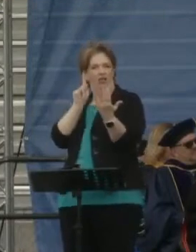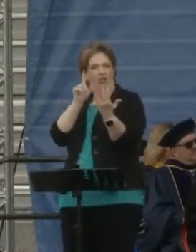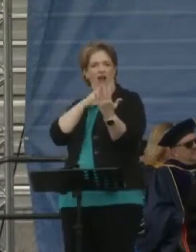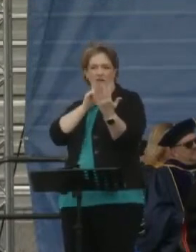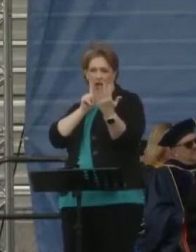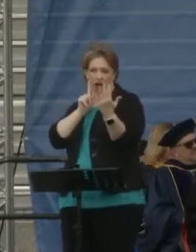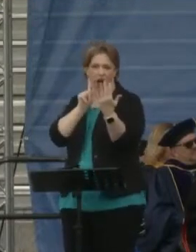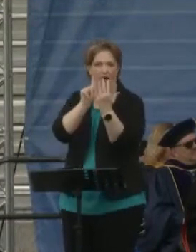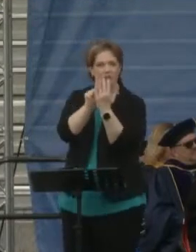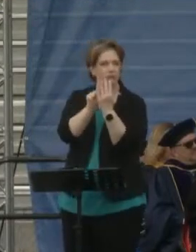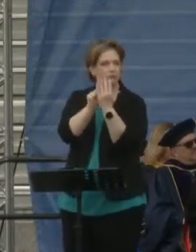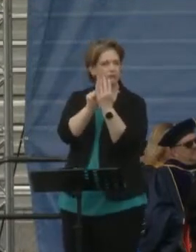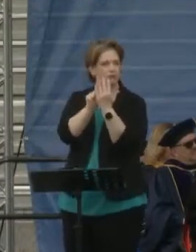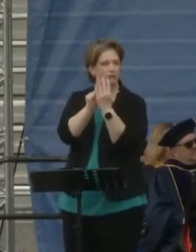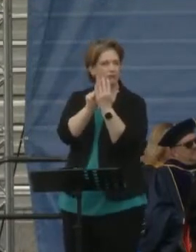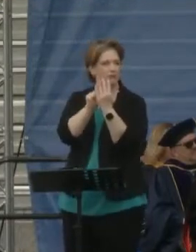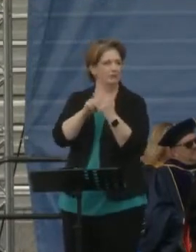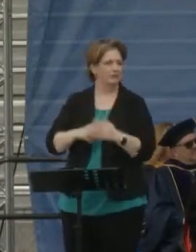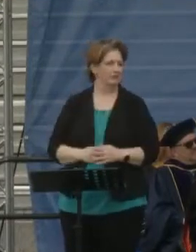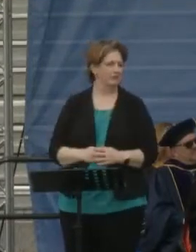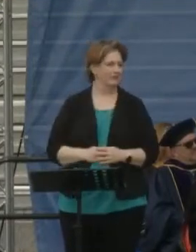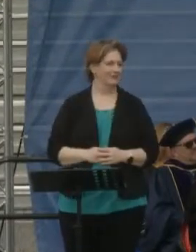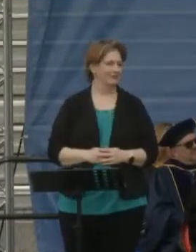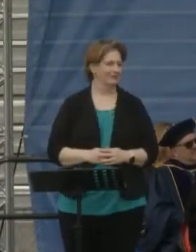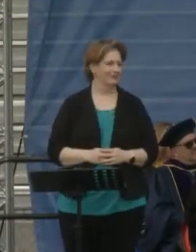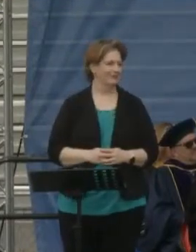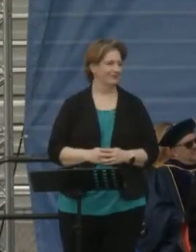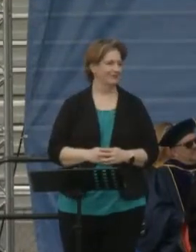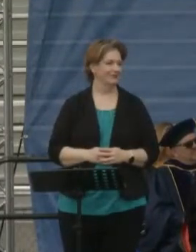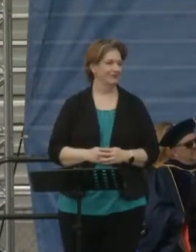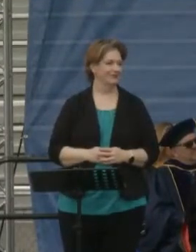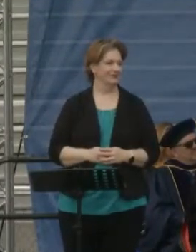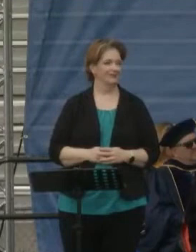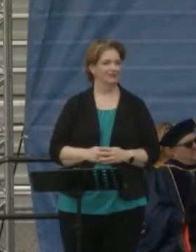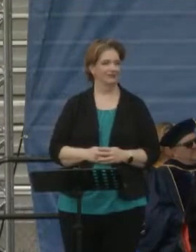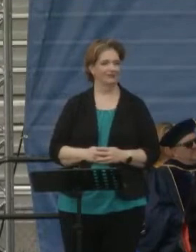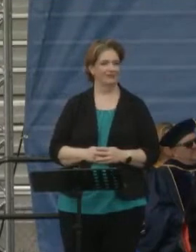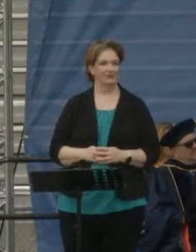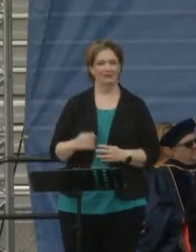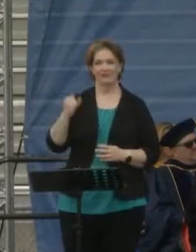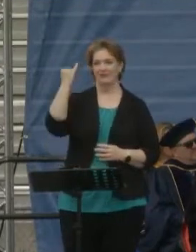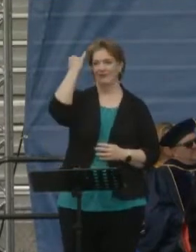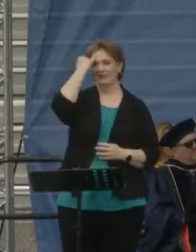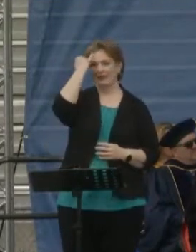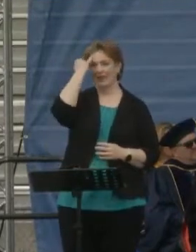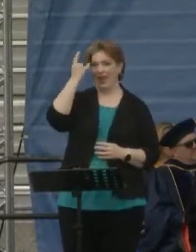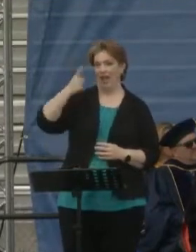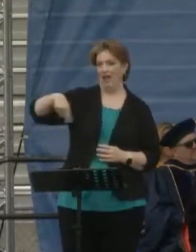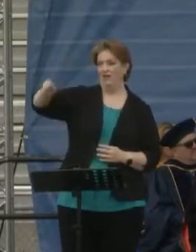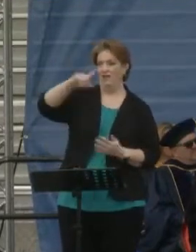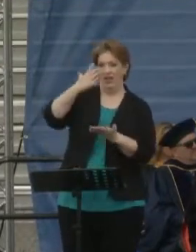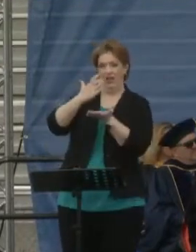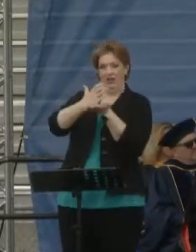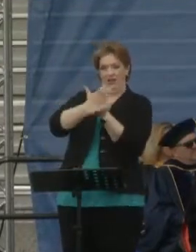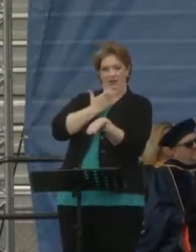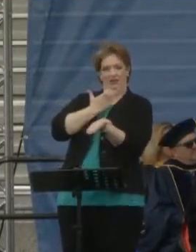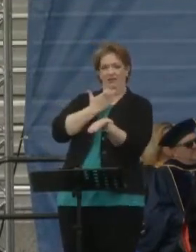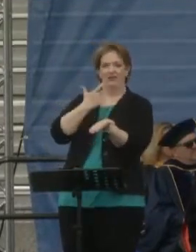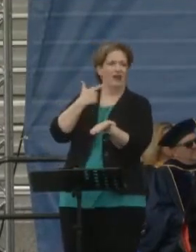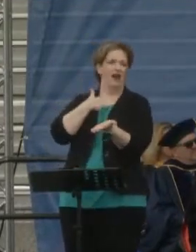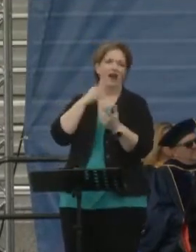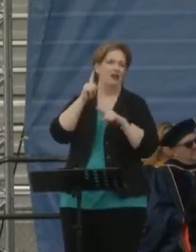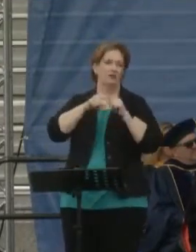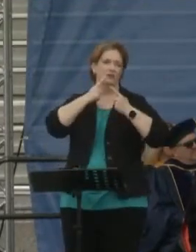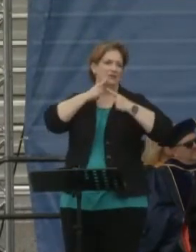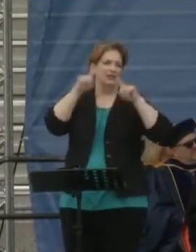I'm sure I would not be who I am today without their encouragement to bring me into the Berkeley